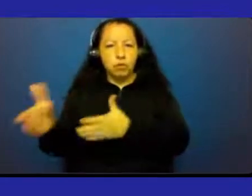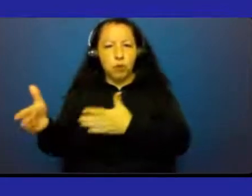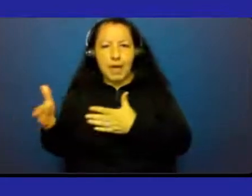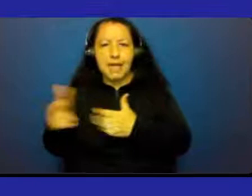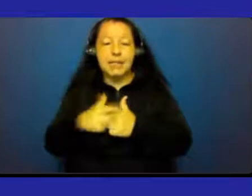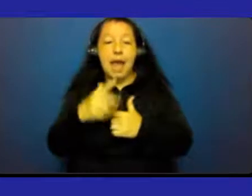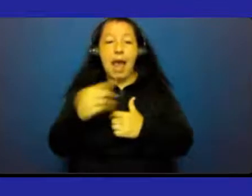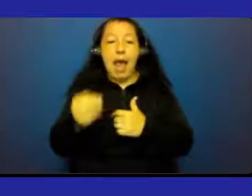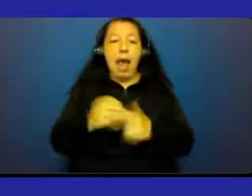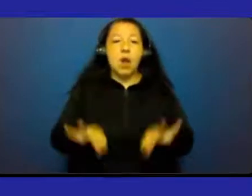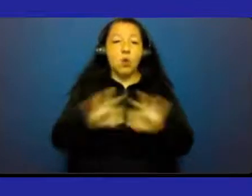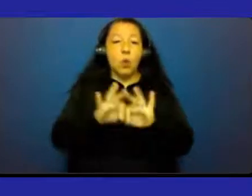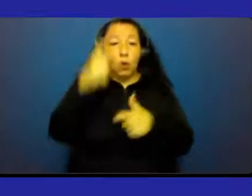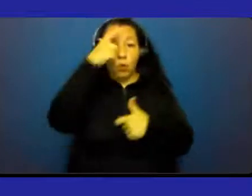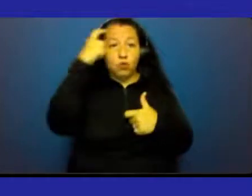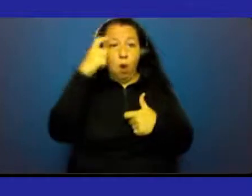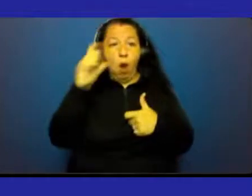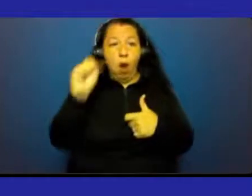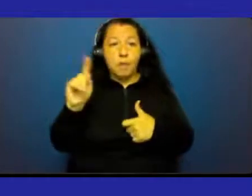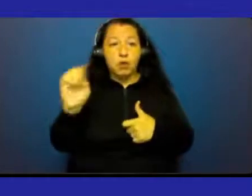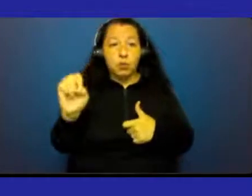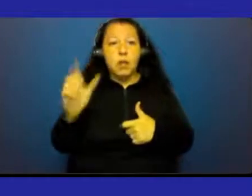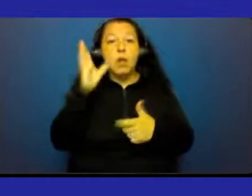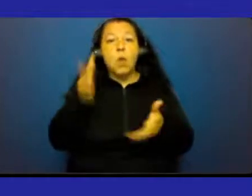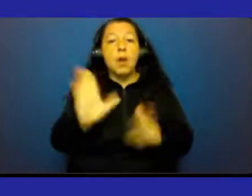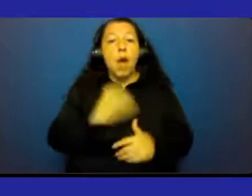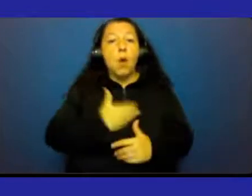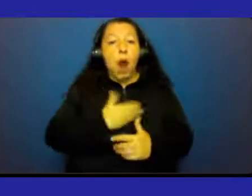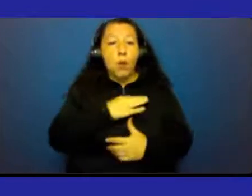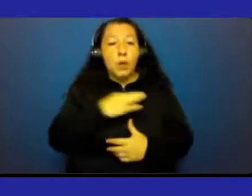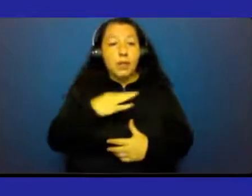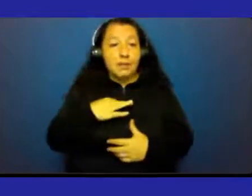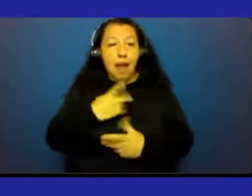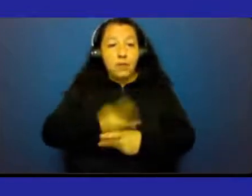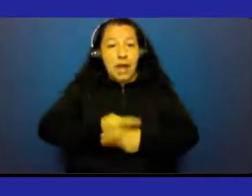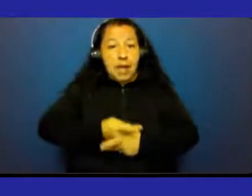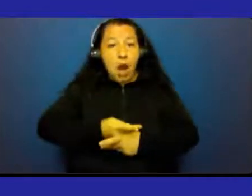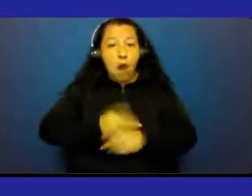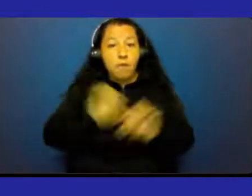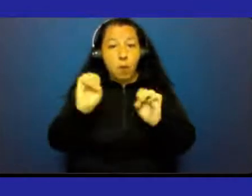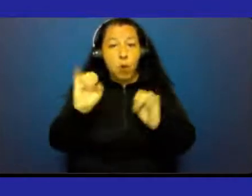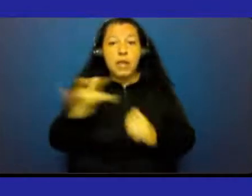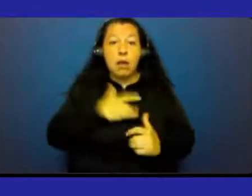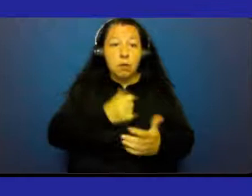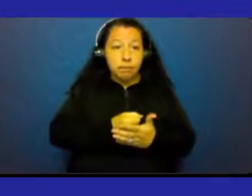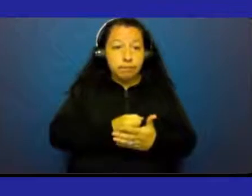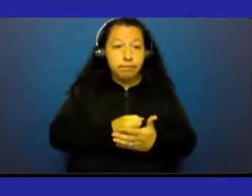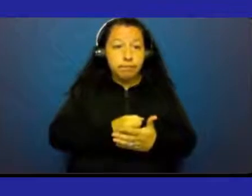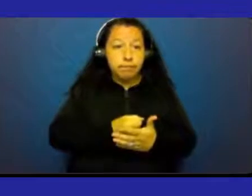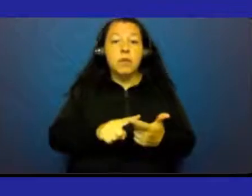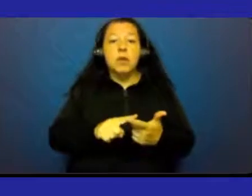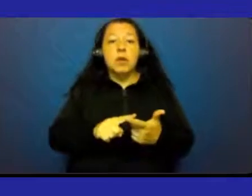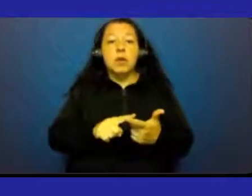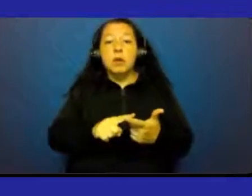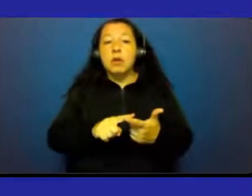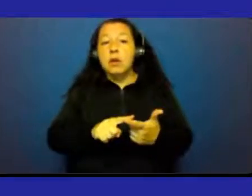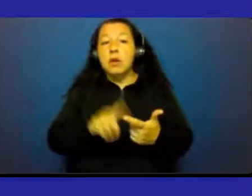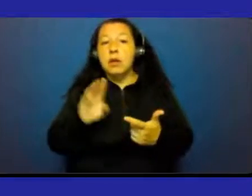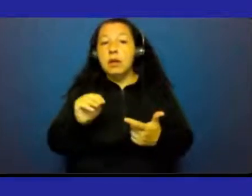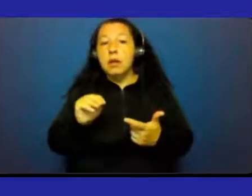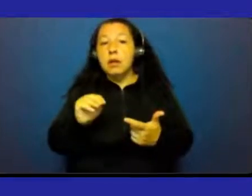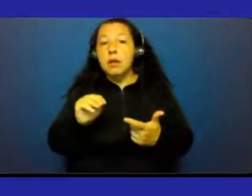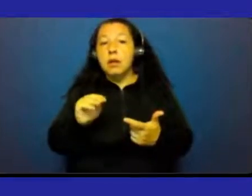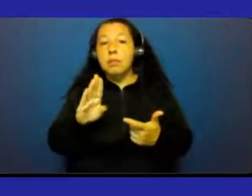will allow our staff to treat emergencies such as cardiac arrest, strokes, MVAs, and